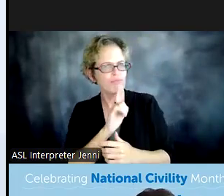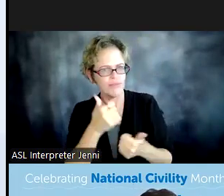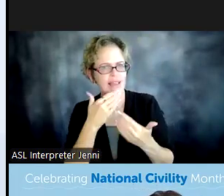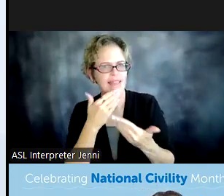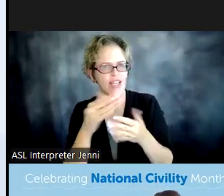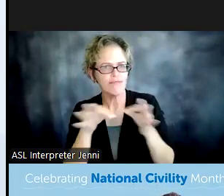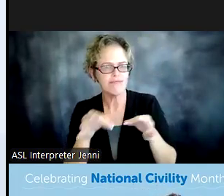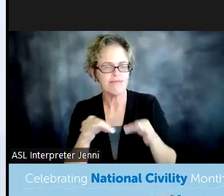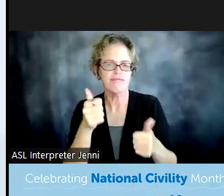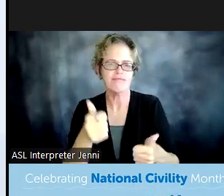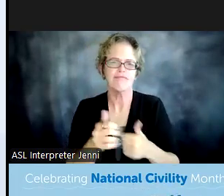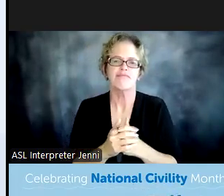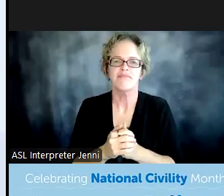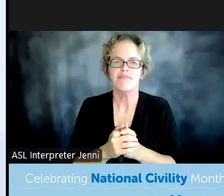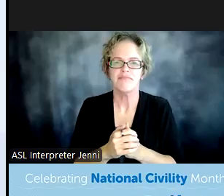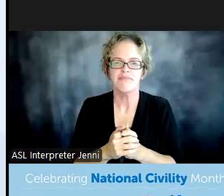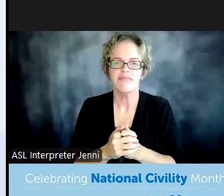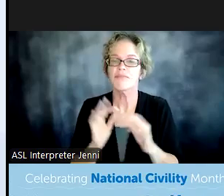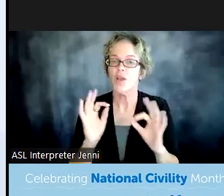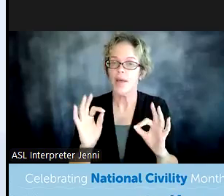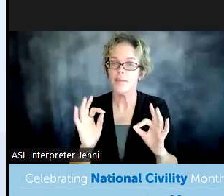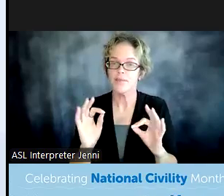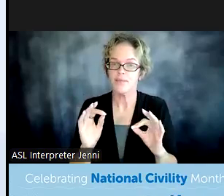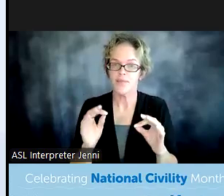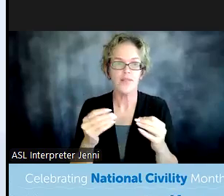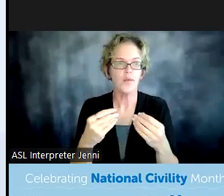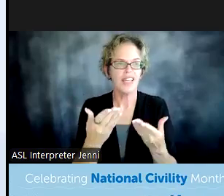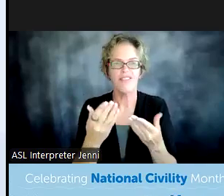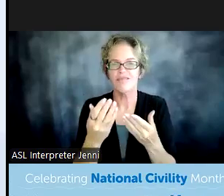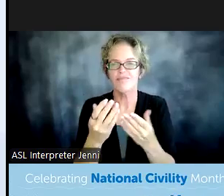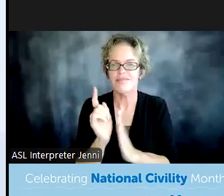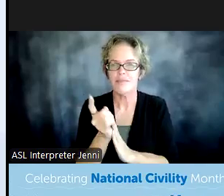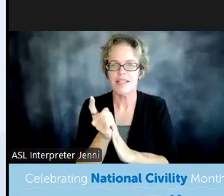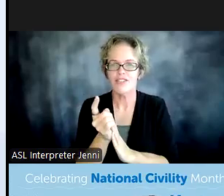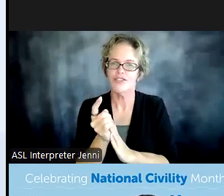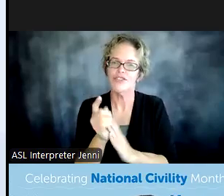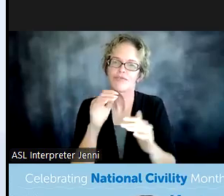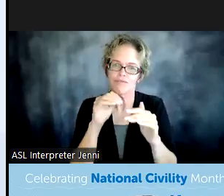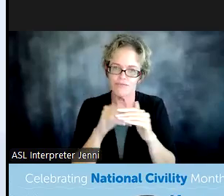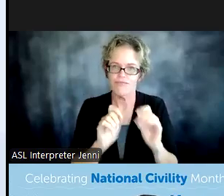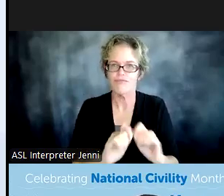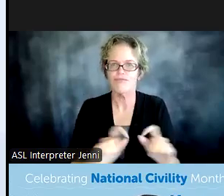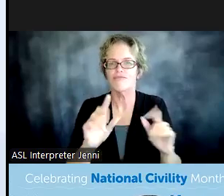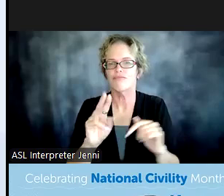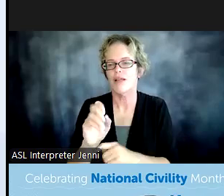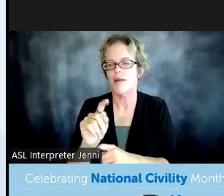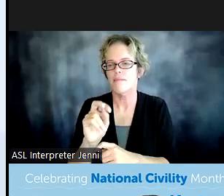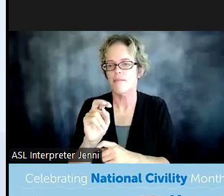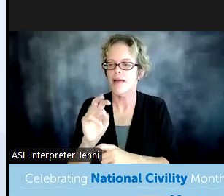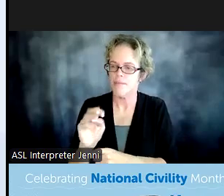Becky. All right, so we'll give folks a minute here to log into the Mentimeter.